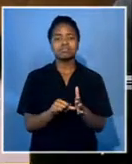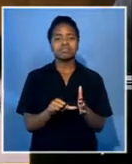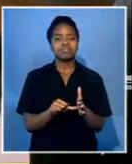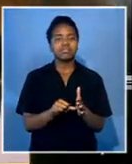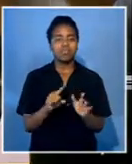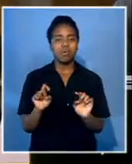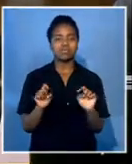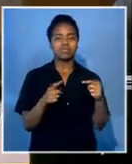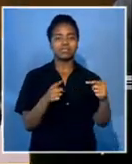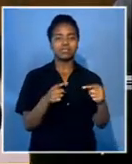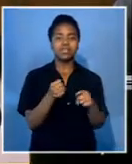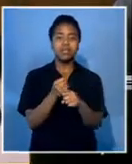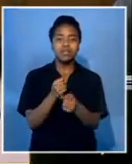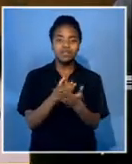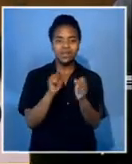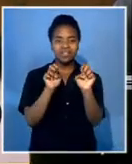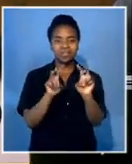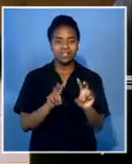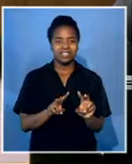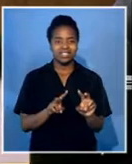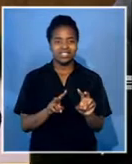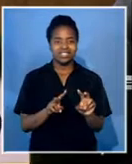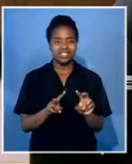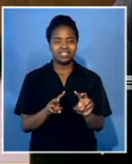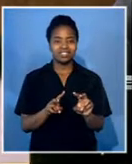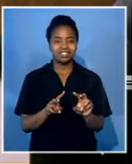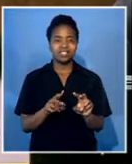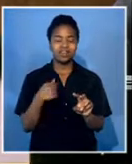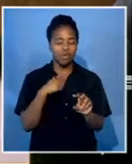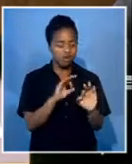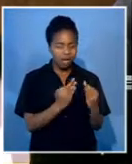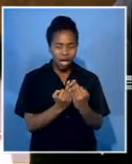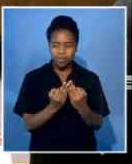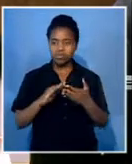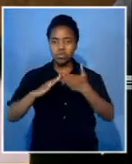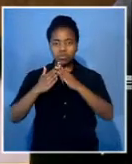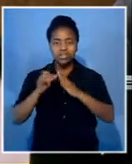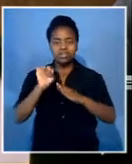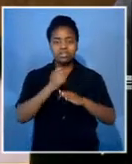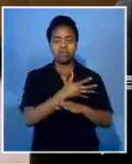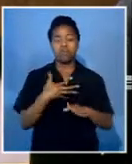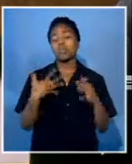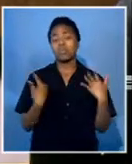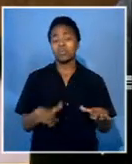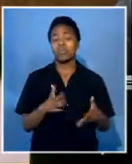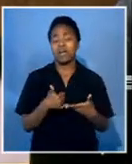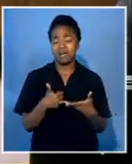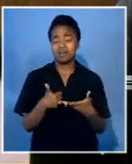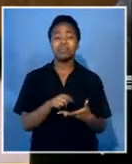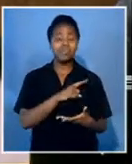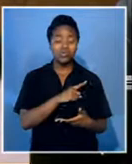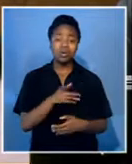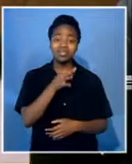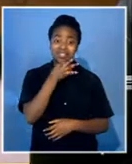conflict resolution and to peace-building efforts that bring results for families and communities. That is why I wish